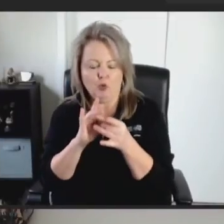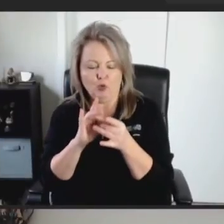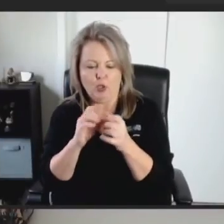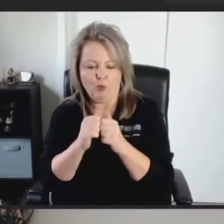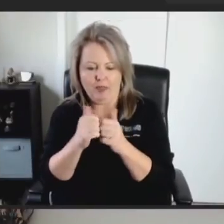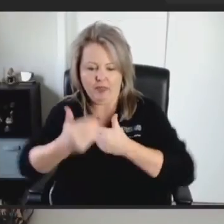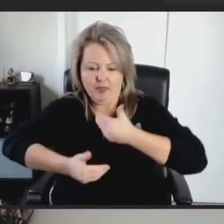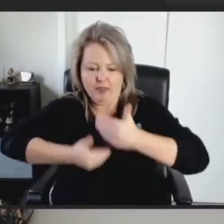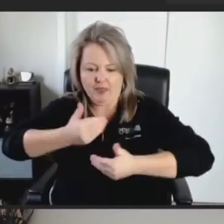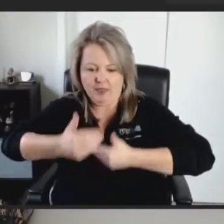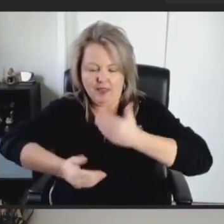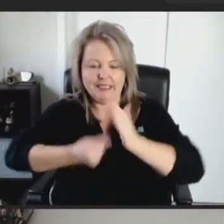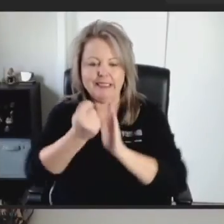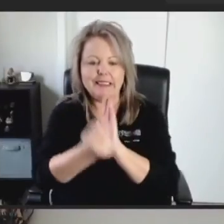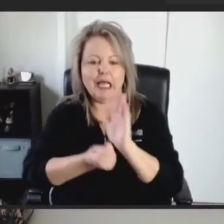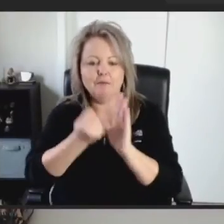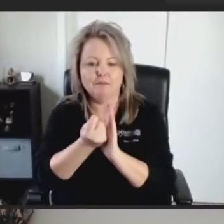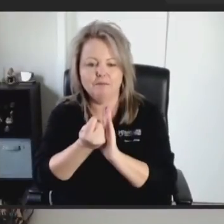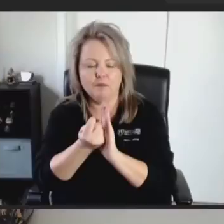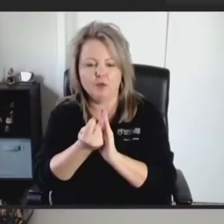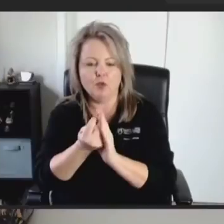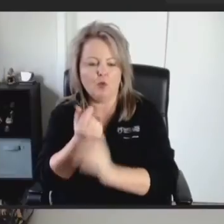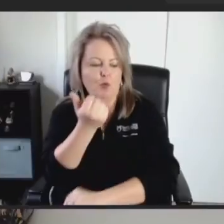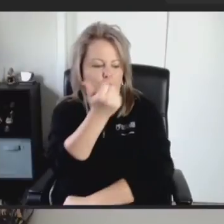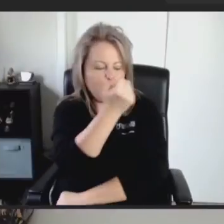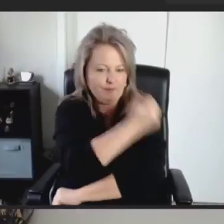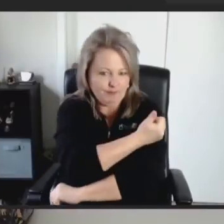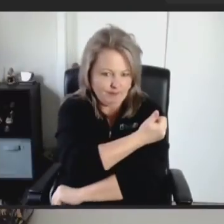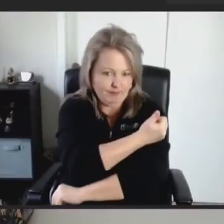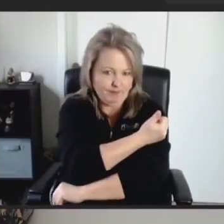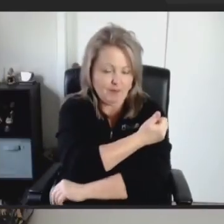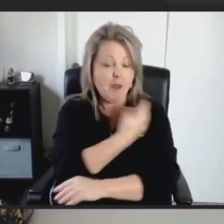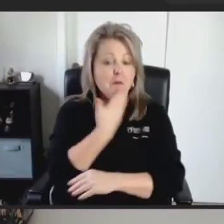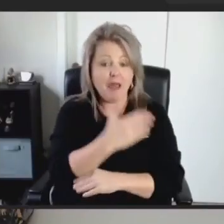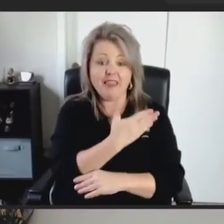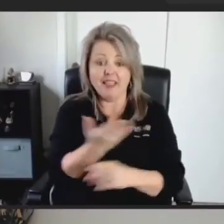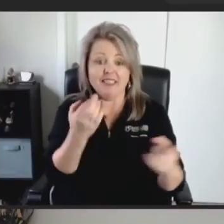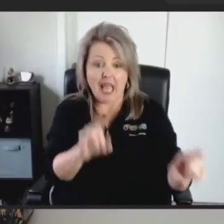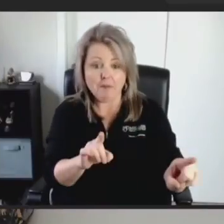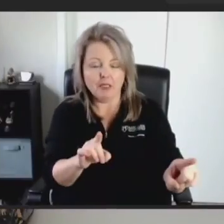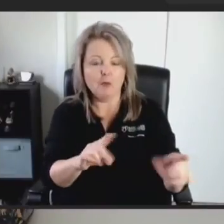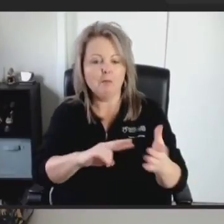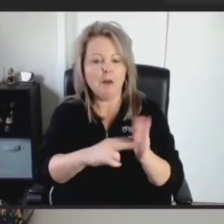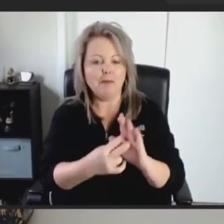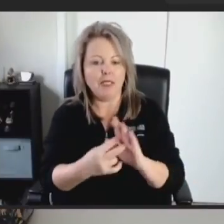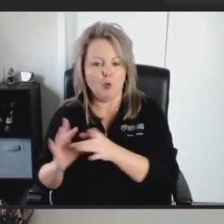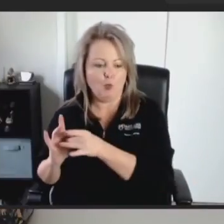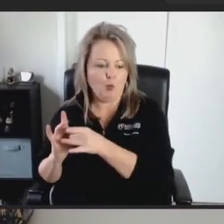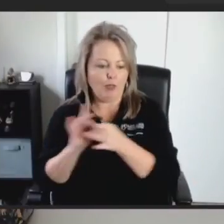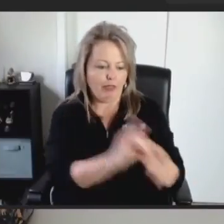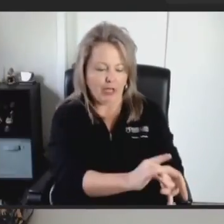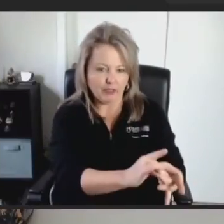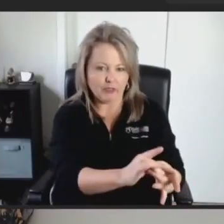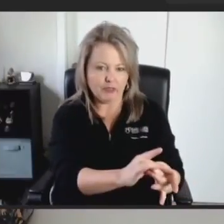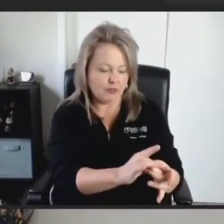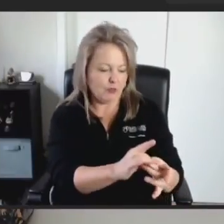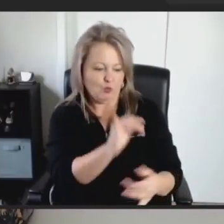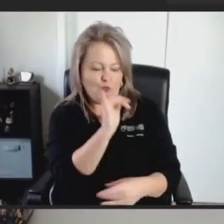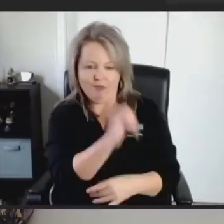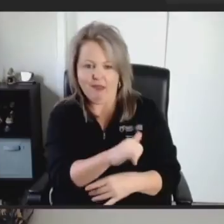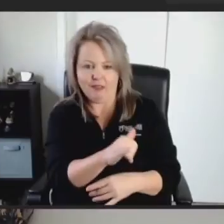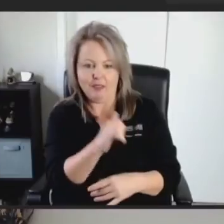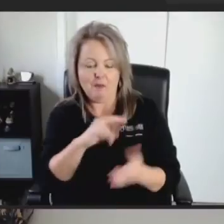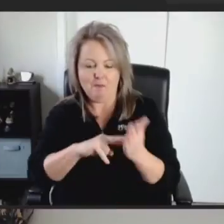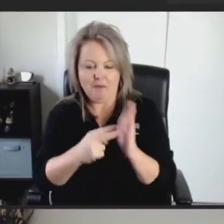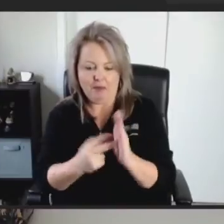so after receipt of vaccine, bad things happen to people, but it doesn't mean that the vaccine caused them. So to